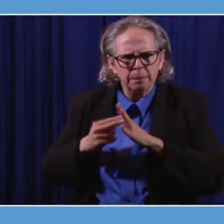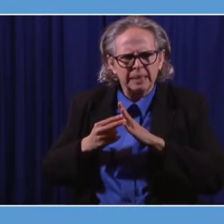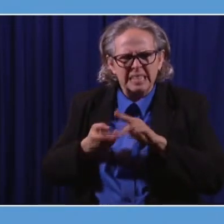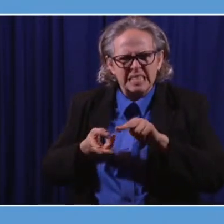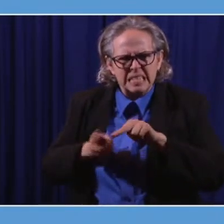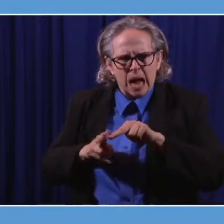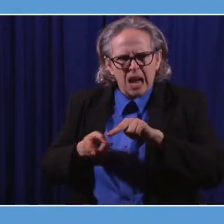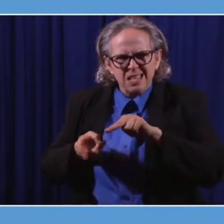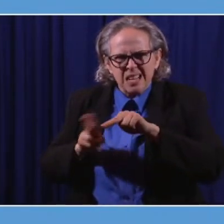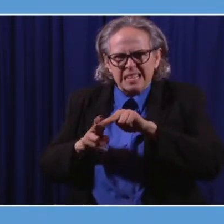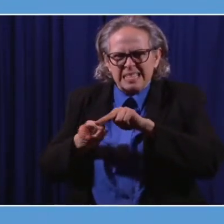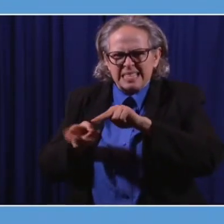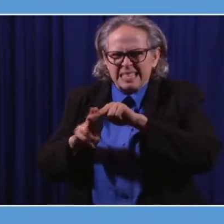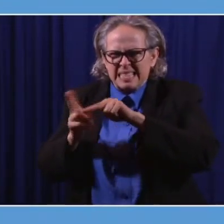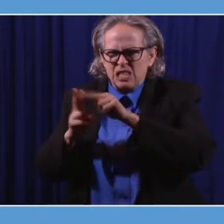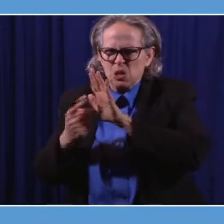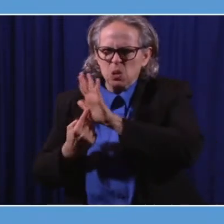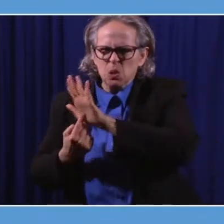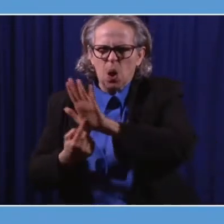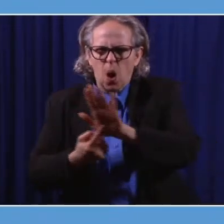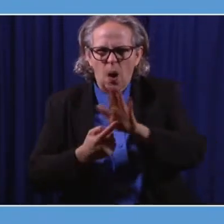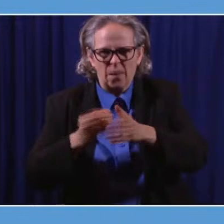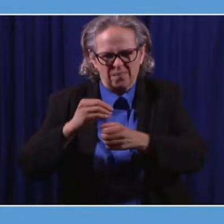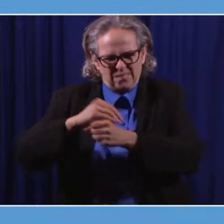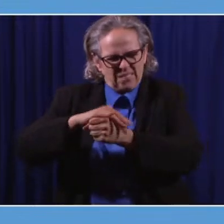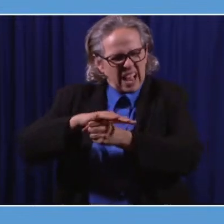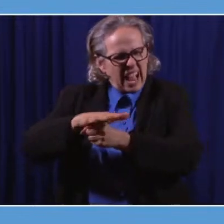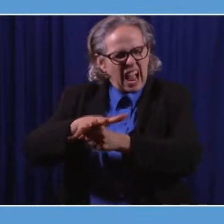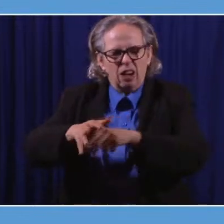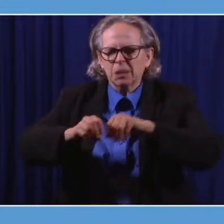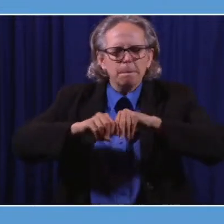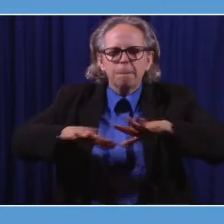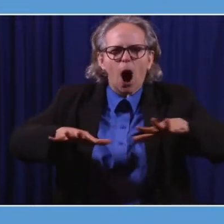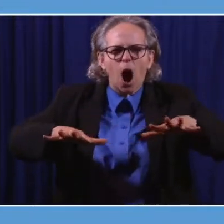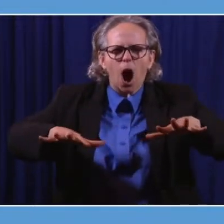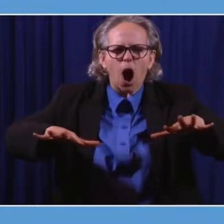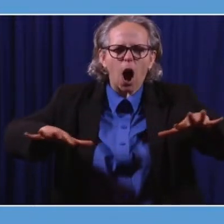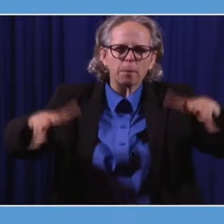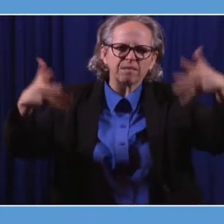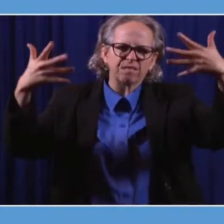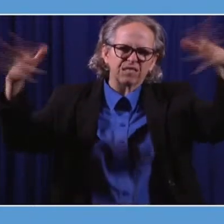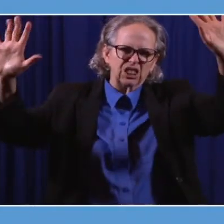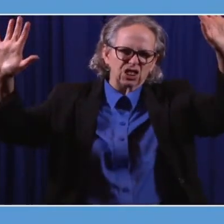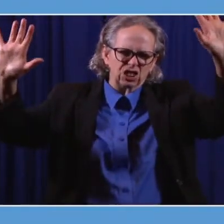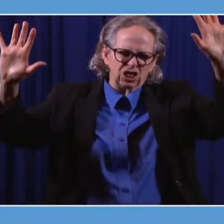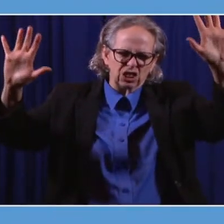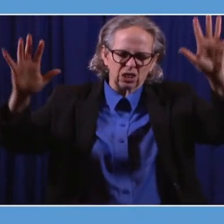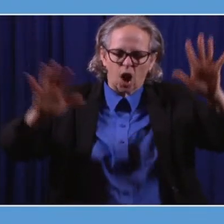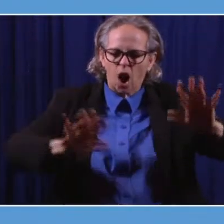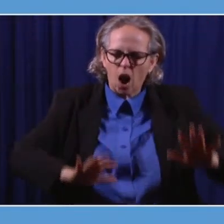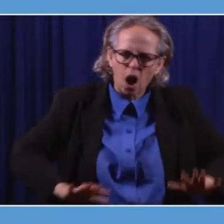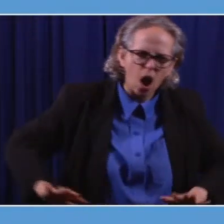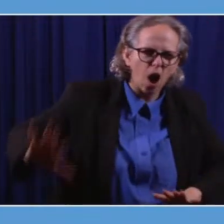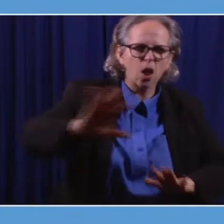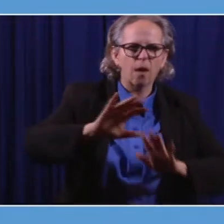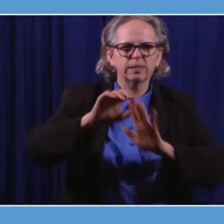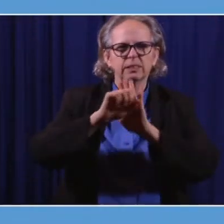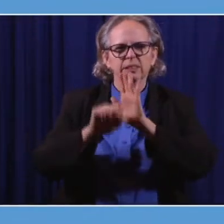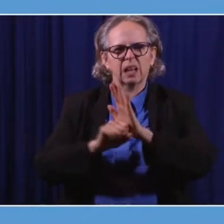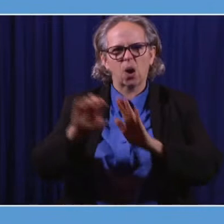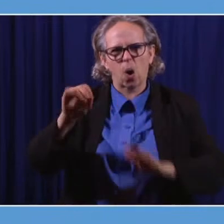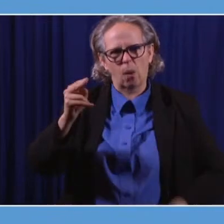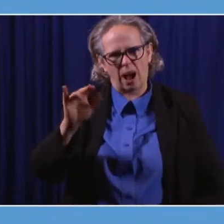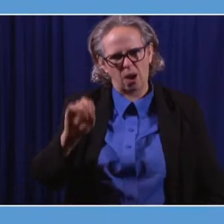This means that the virus is spreading throughout all the regions of the state. It's penetrating everywhere. We now only have 4 counties